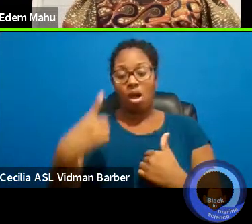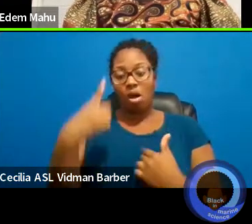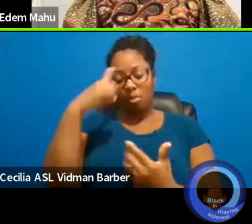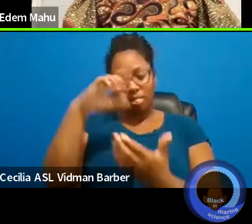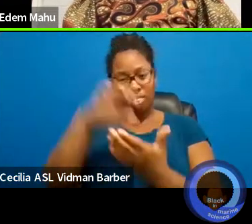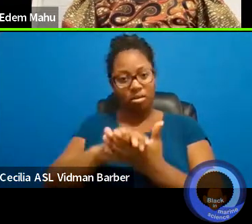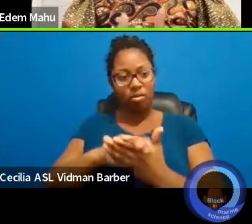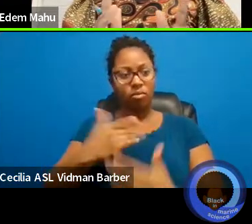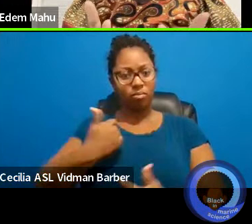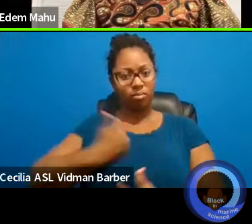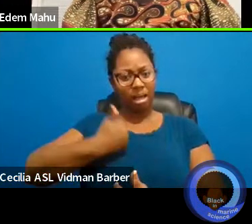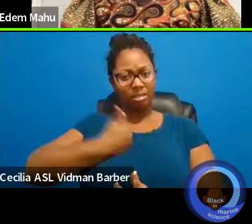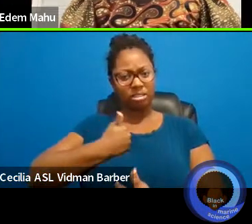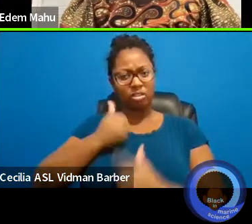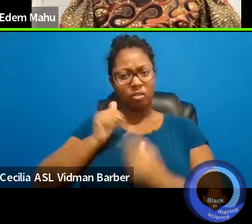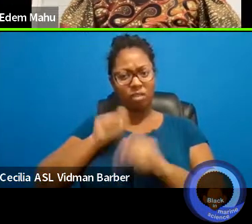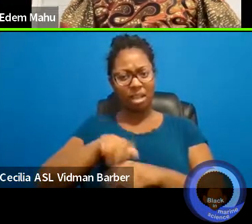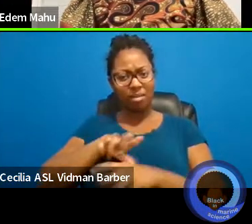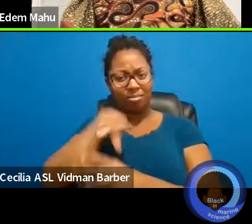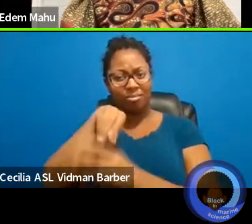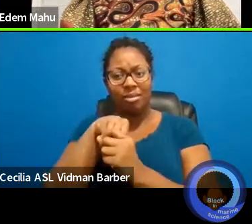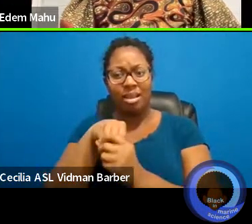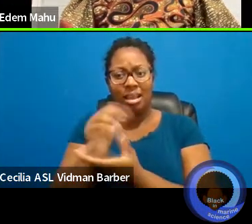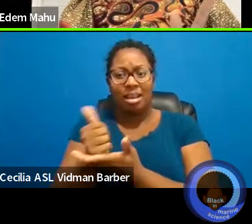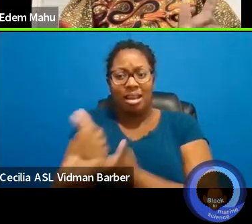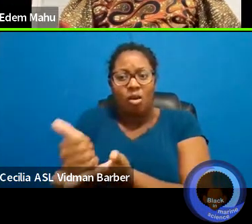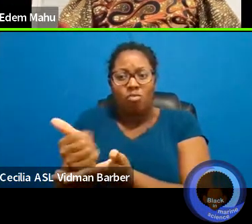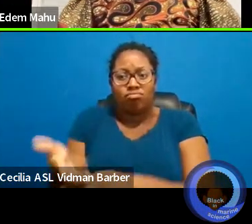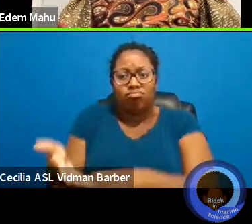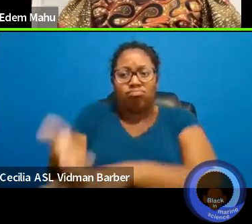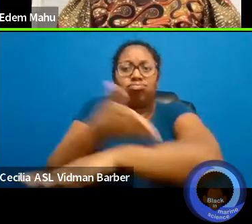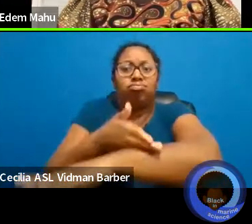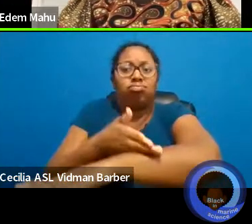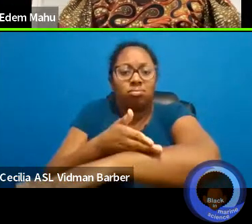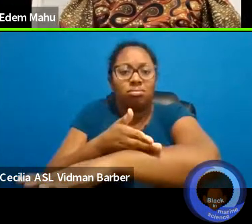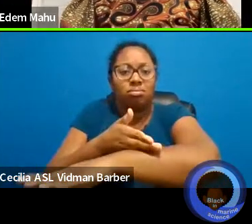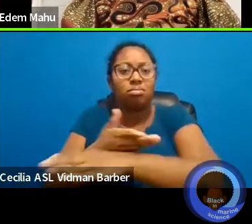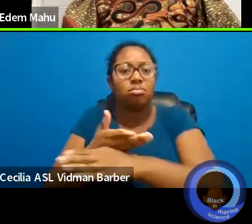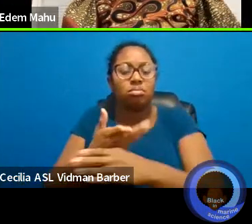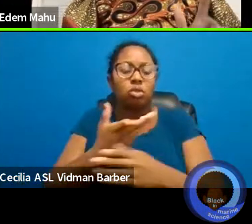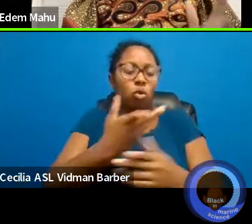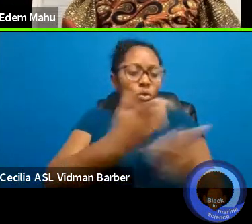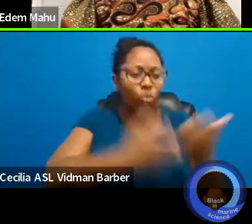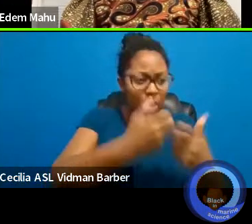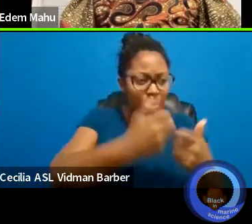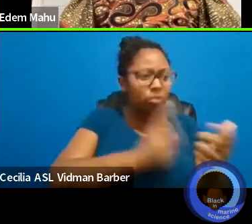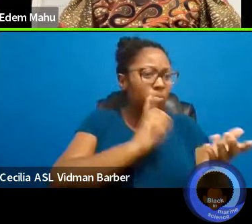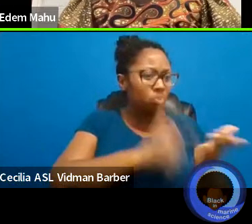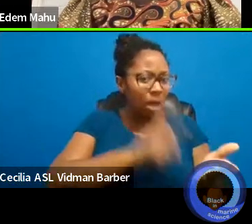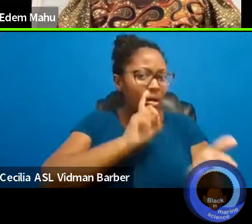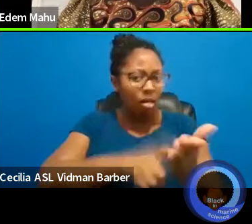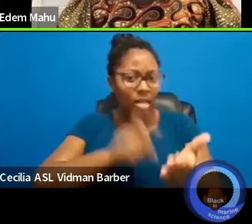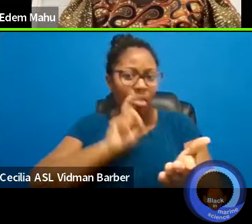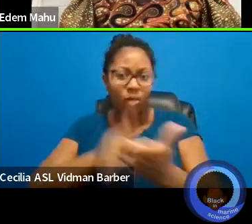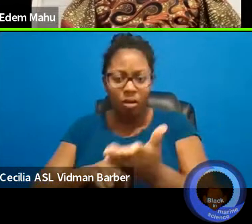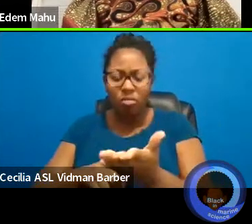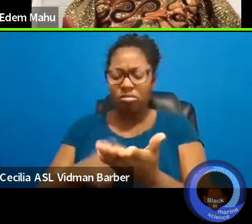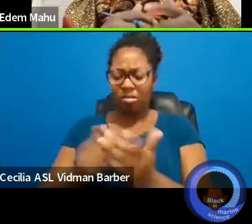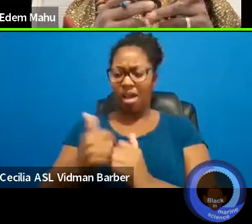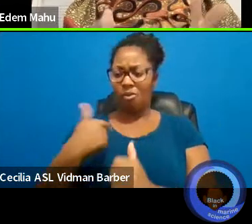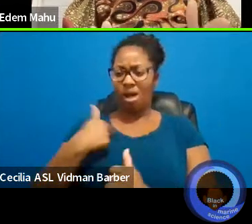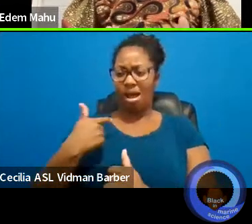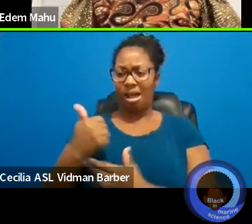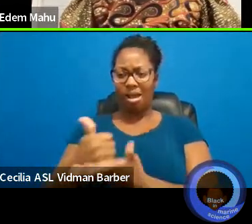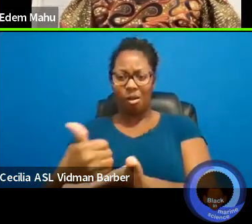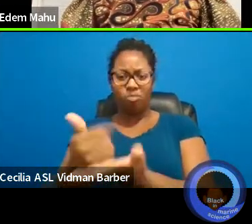contribute to addressing some of the problems that I identified along the coast when I was growing up. And